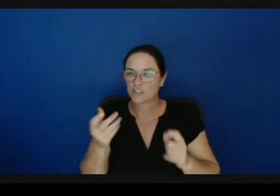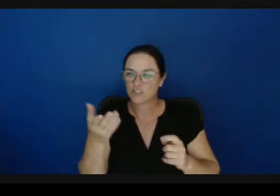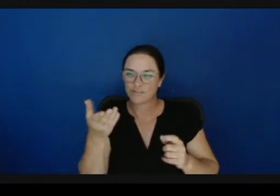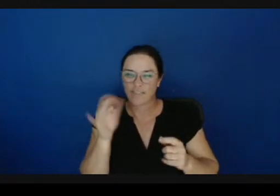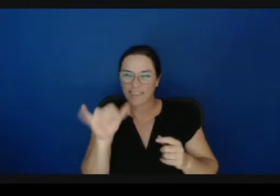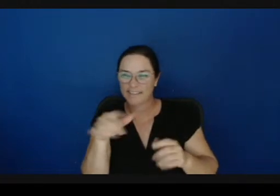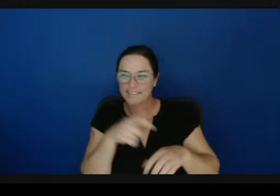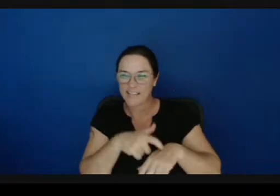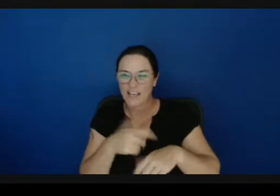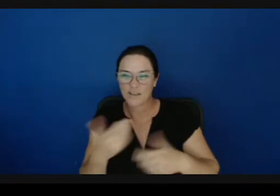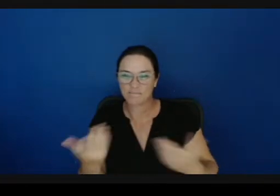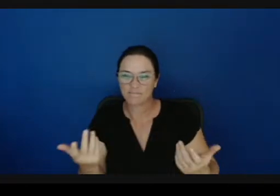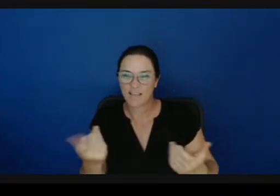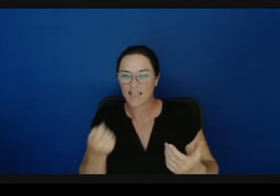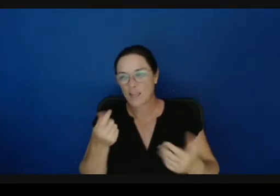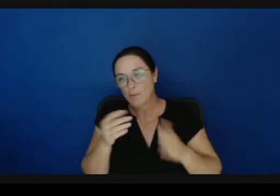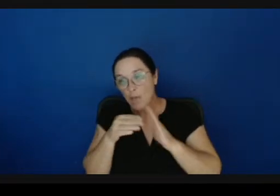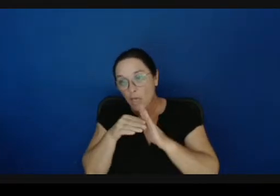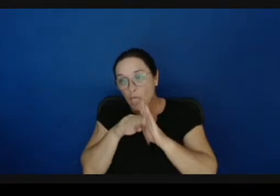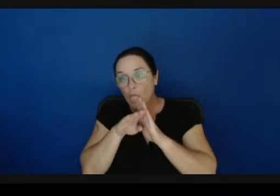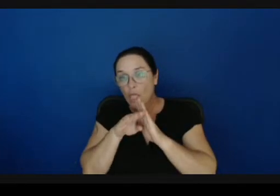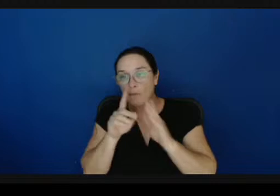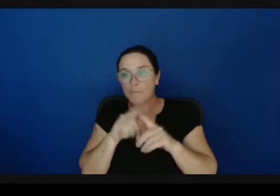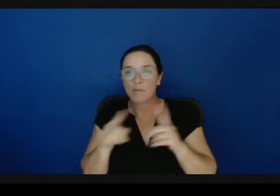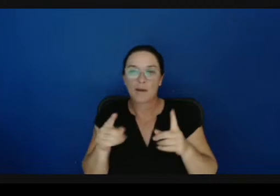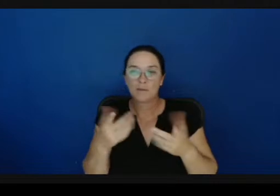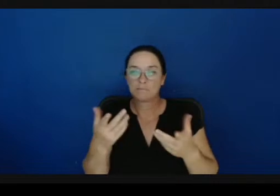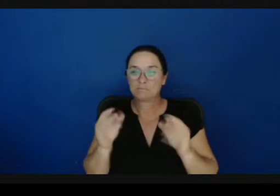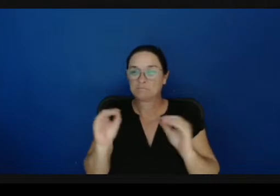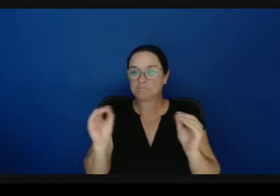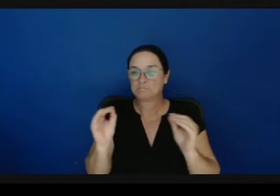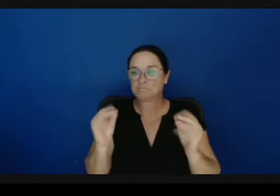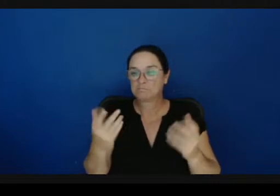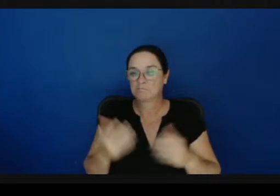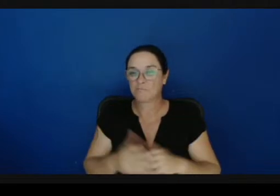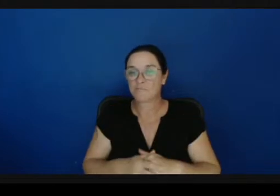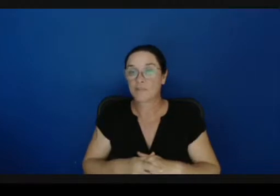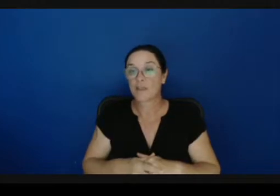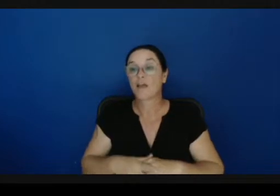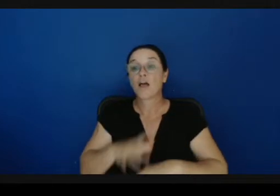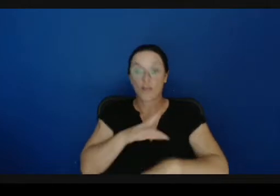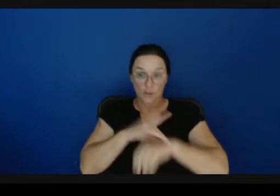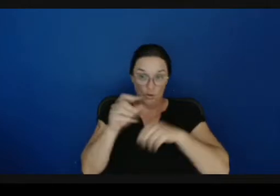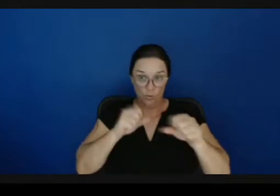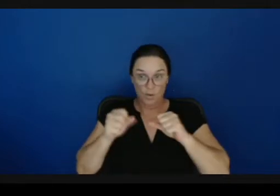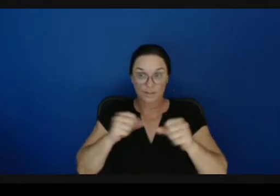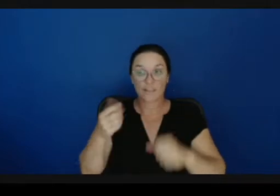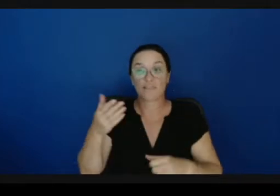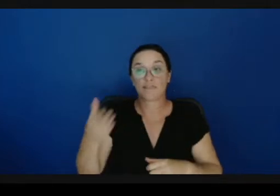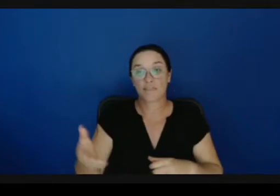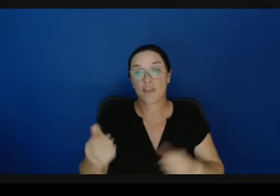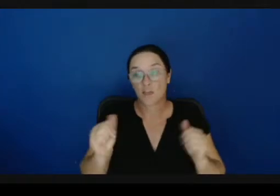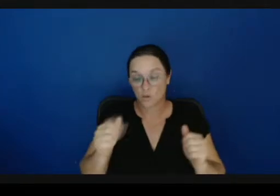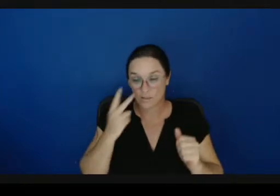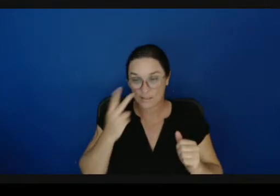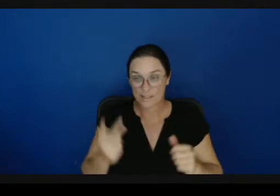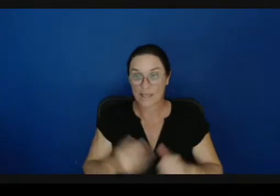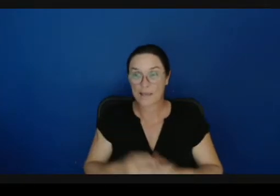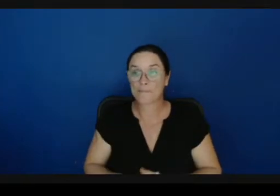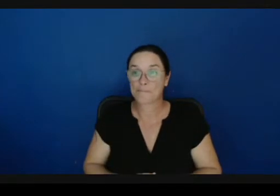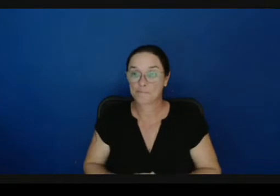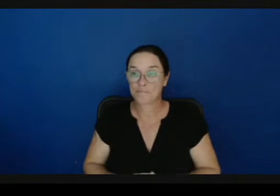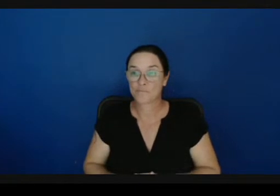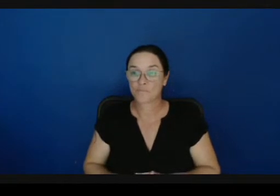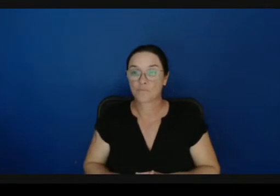little bit of an extra increase, but nothing that jumps out, as we said. The seismicity is there, as they point out as well. So tilt, GPS, seismicity. What have they